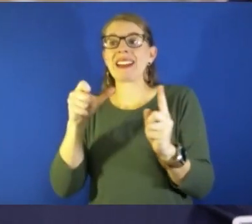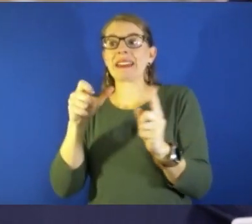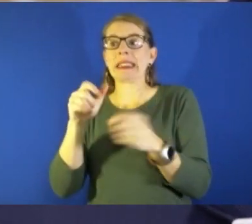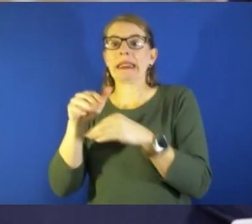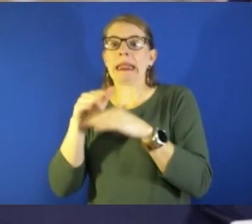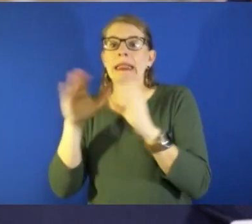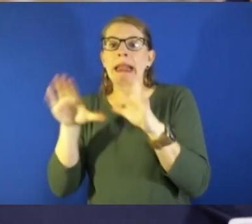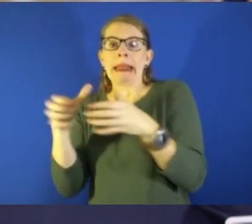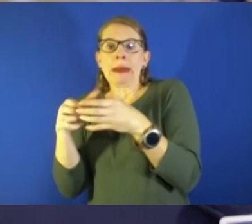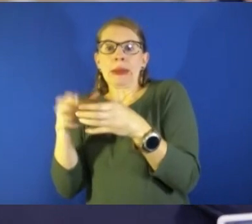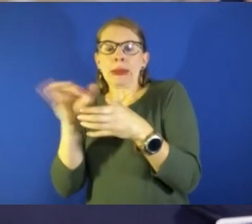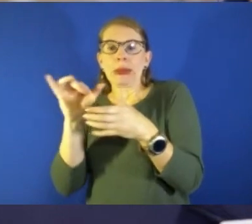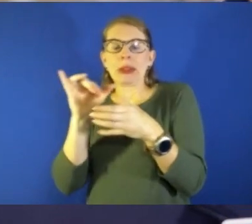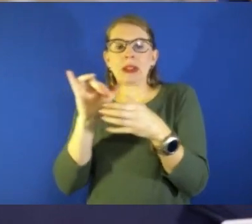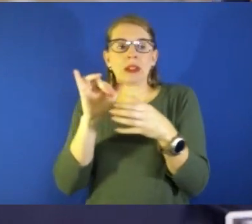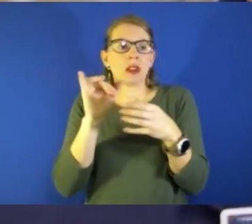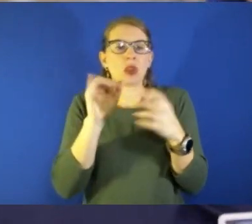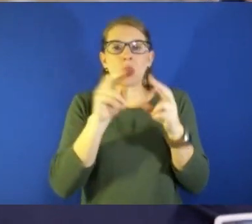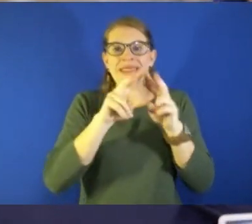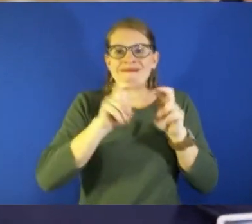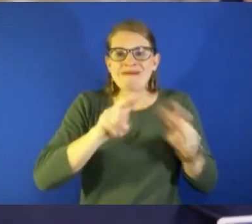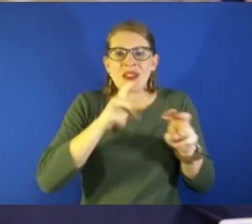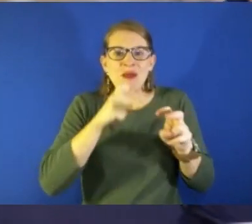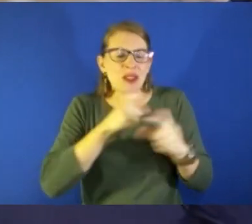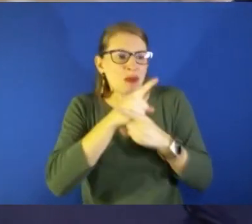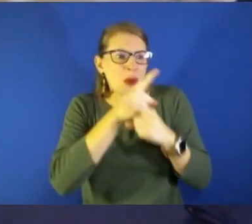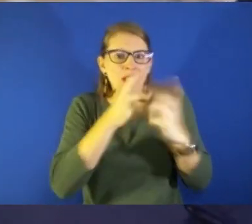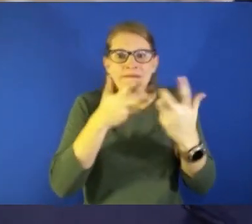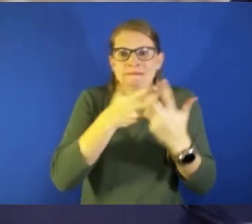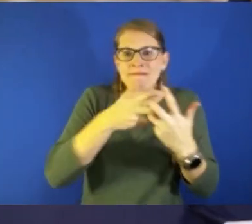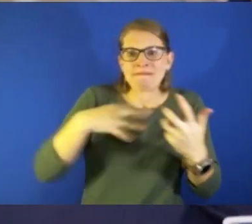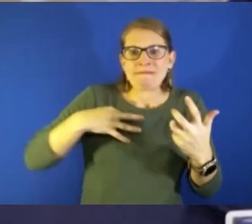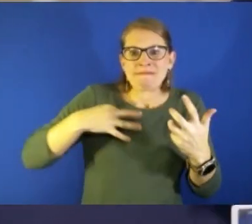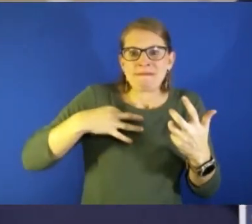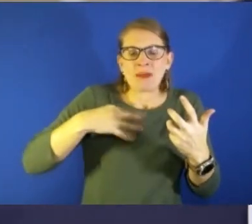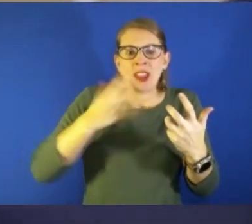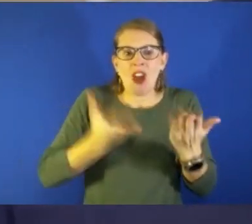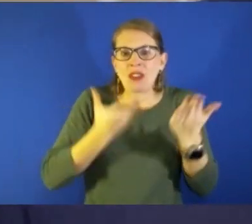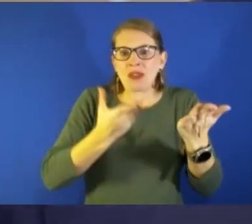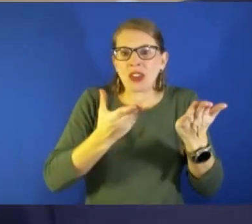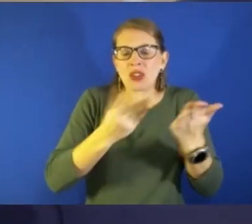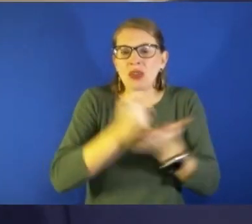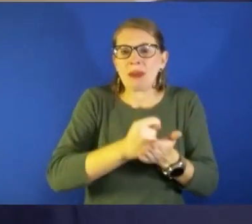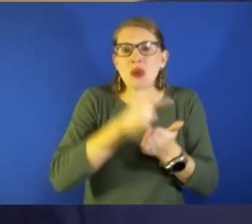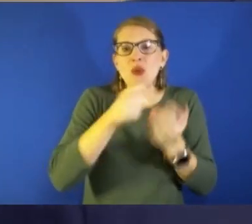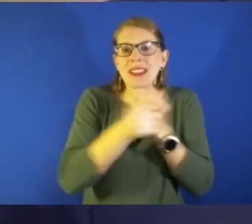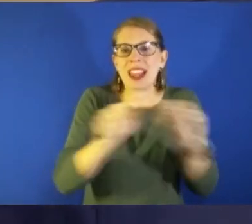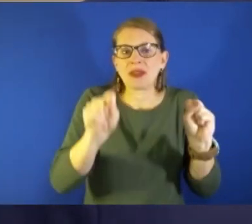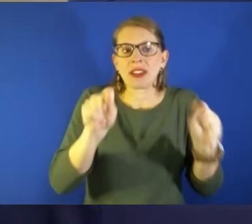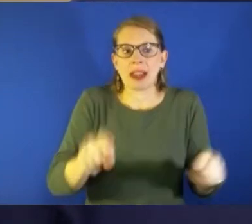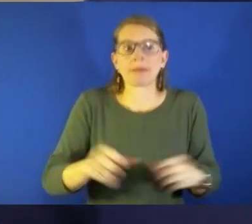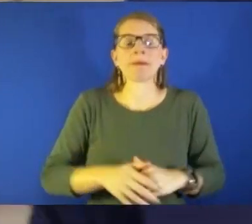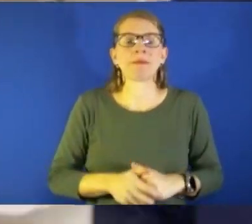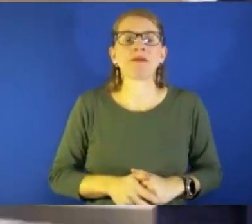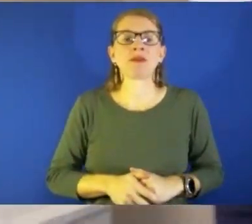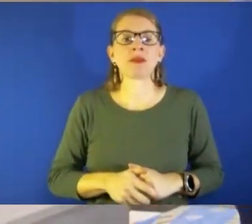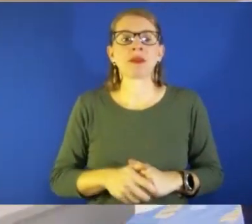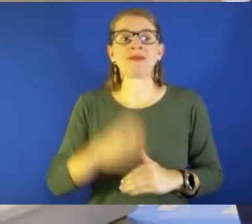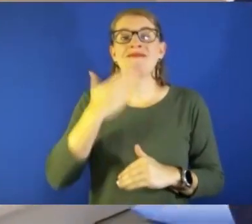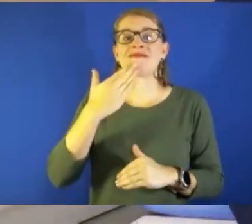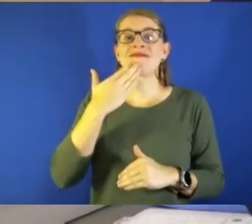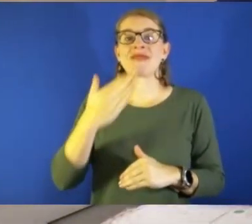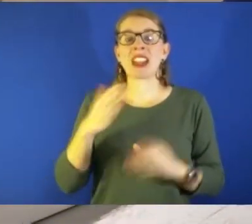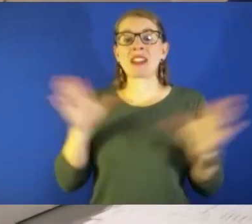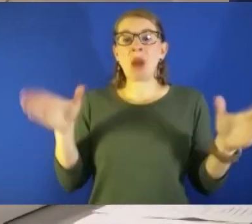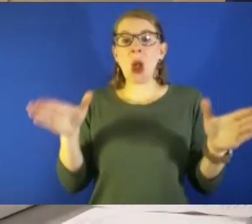oncologists work together to determine who's appropriate and who we can safely offer this treatment to. Dr. Stecklein, thank you. Now we're in a small space here, so I'm